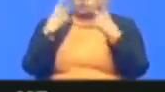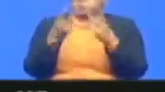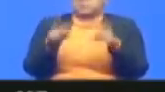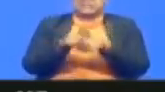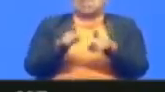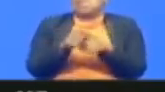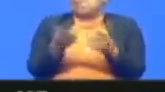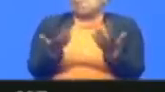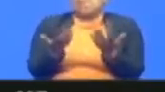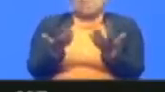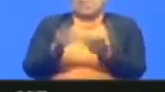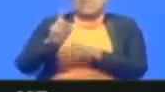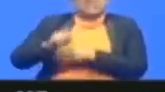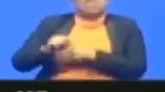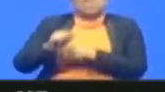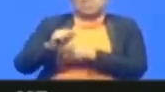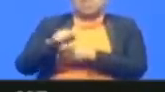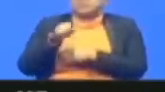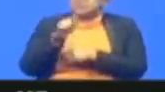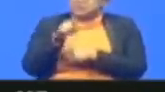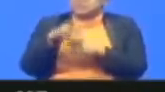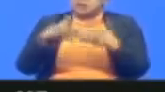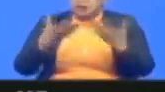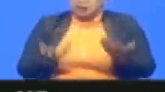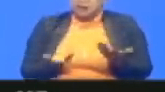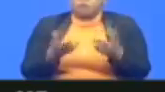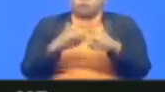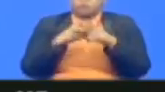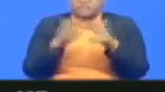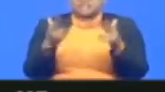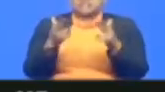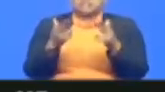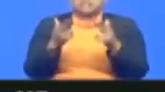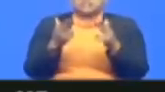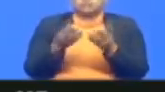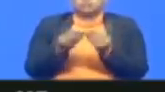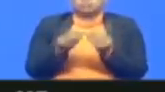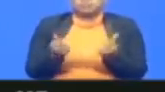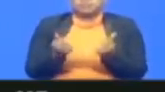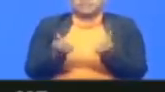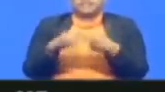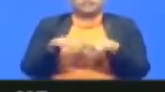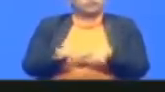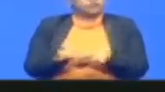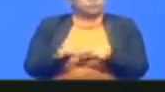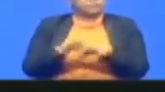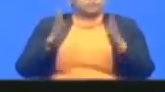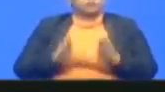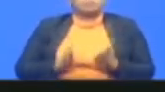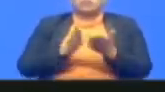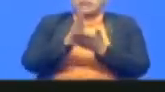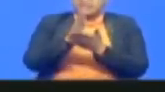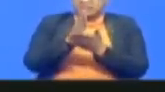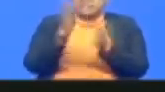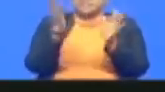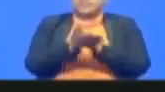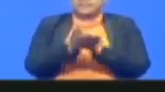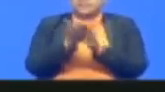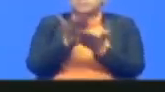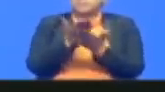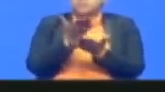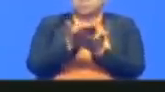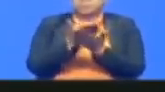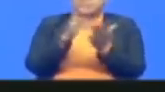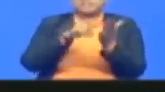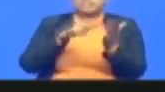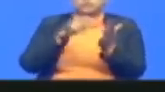be treated casually, because this is how you begin to kill devolution. The Kenya Human Rights Commission has also filed a petition at the Machakos